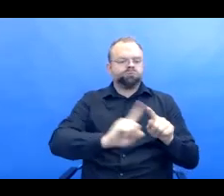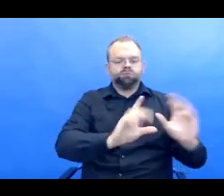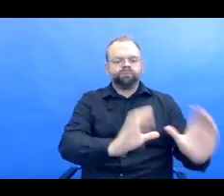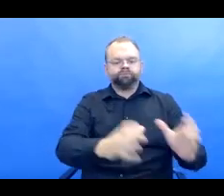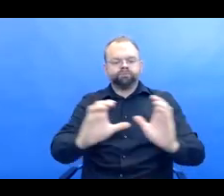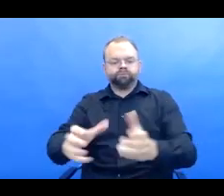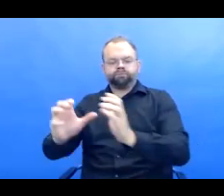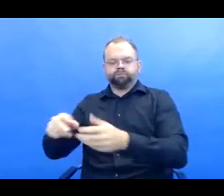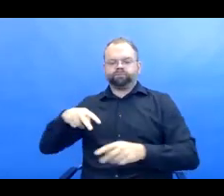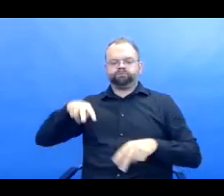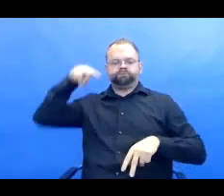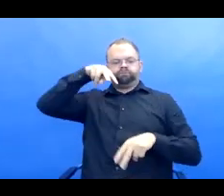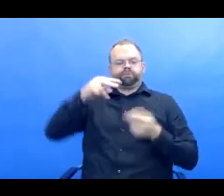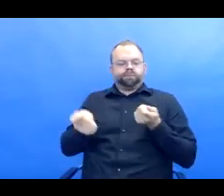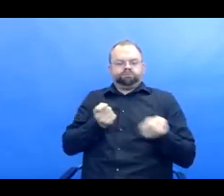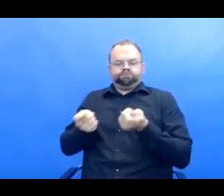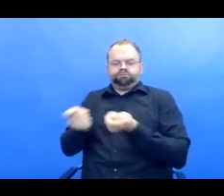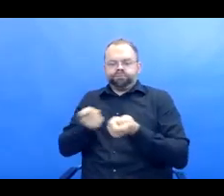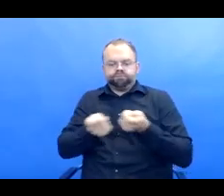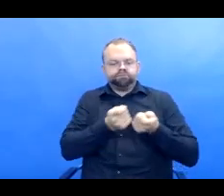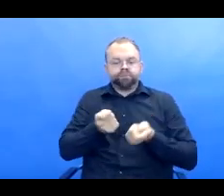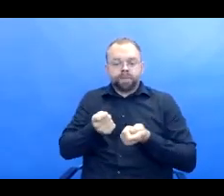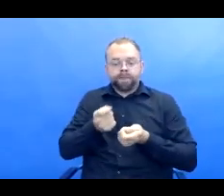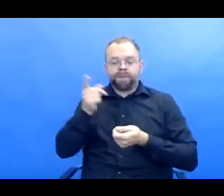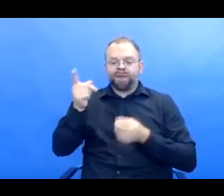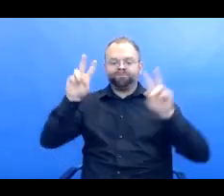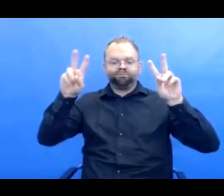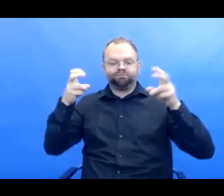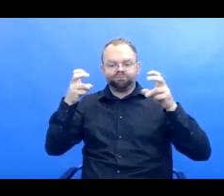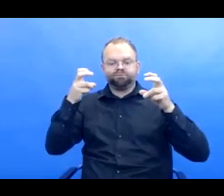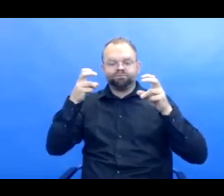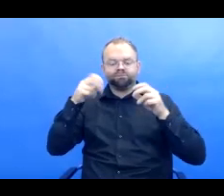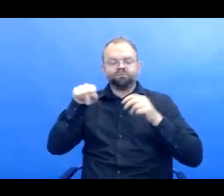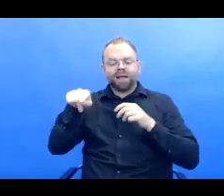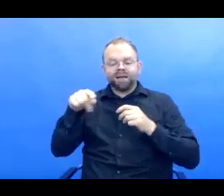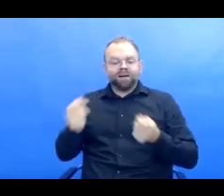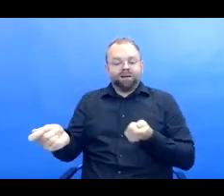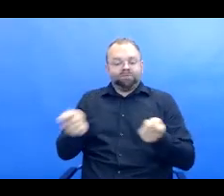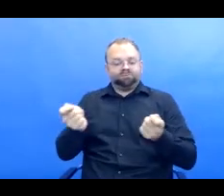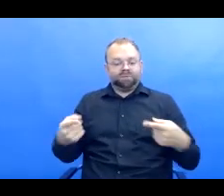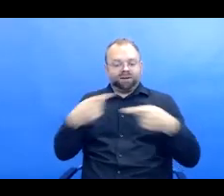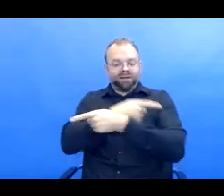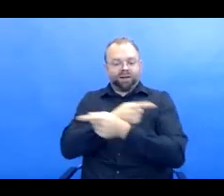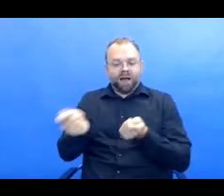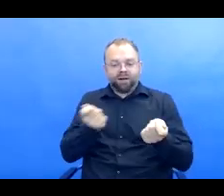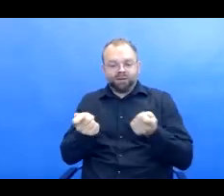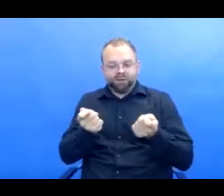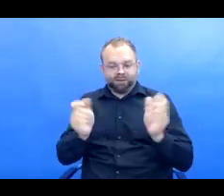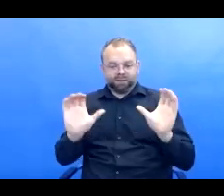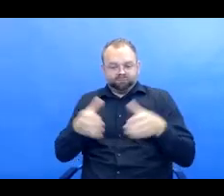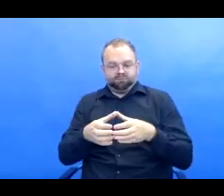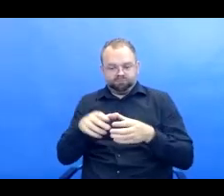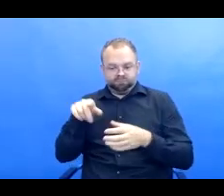representation and development partners. And together, what we've been able to do first is to develop action plans